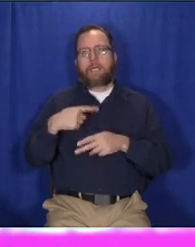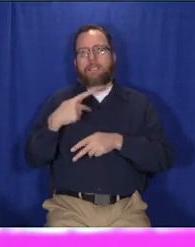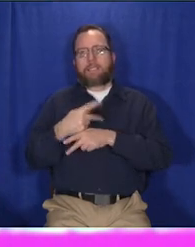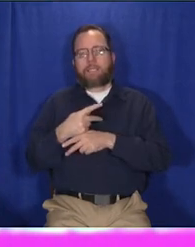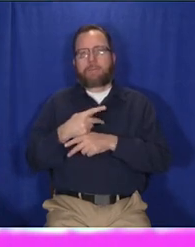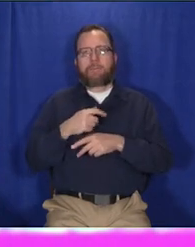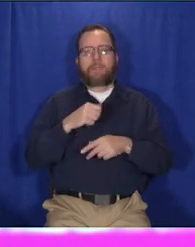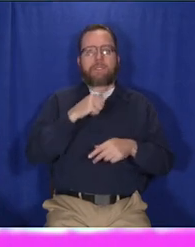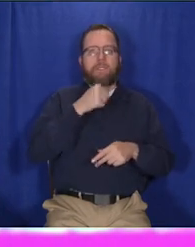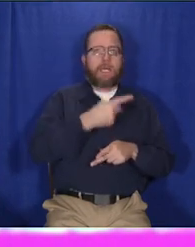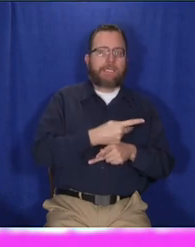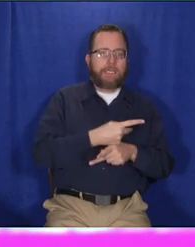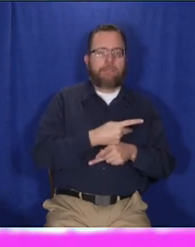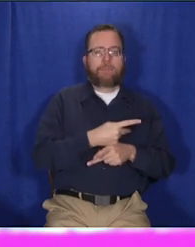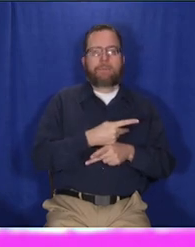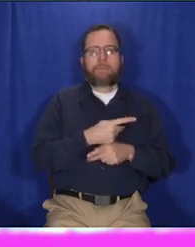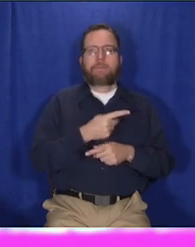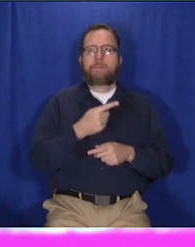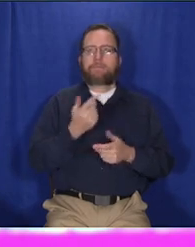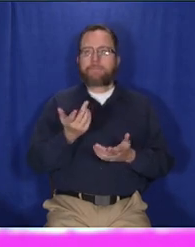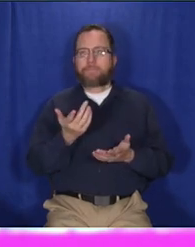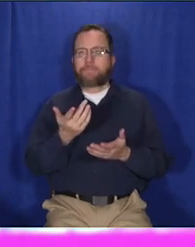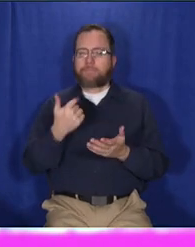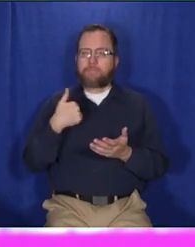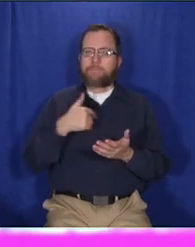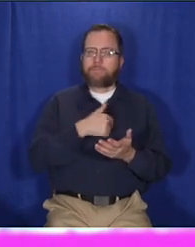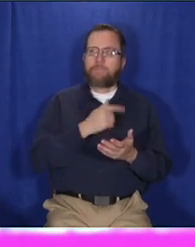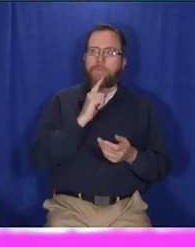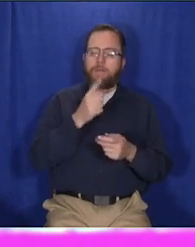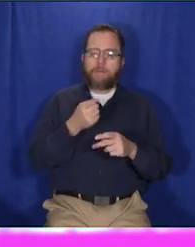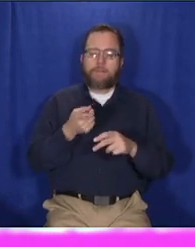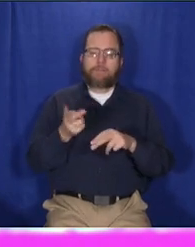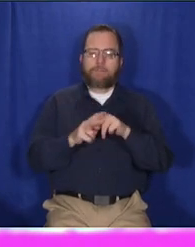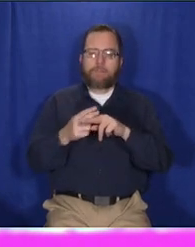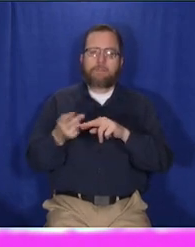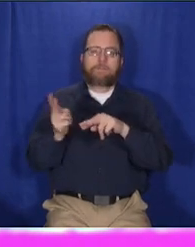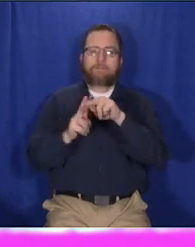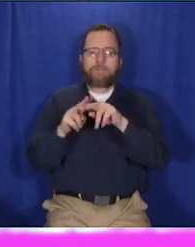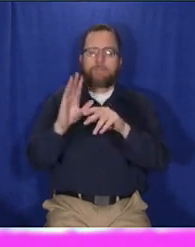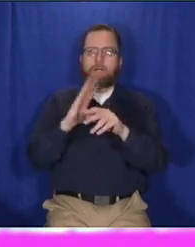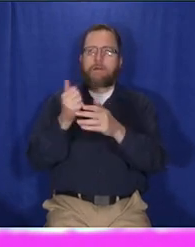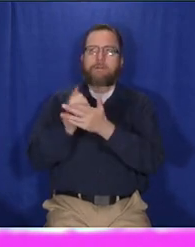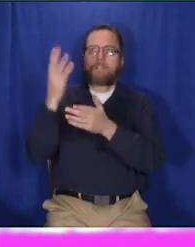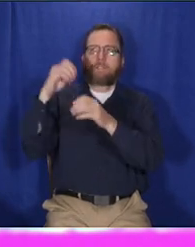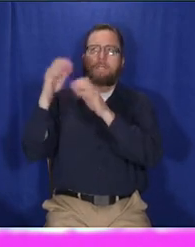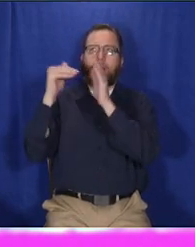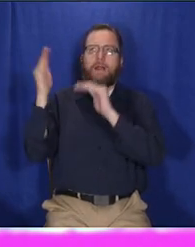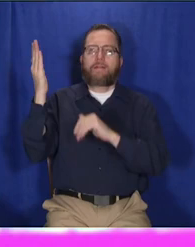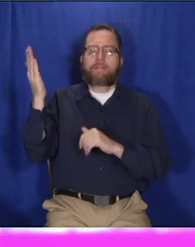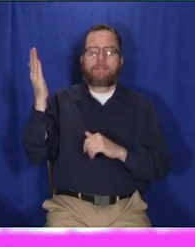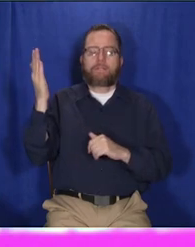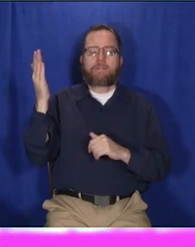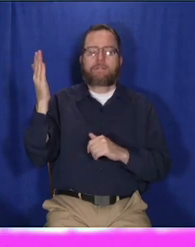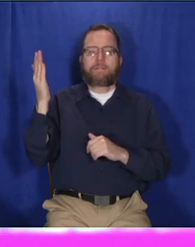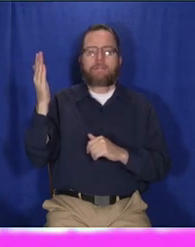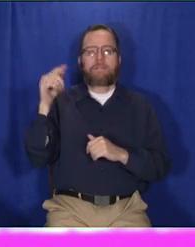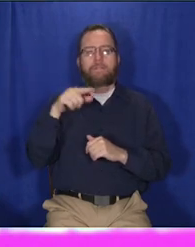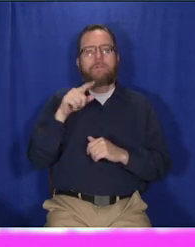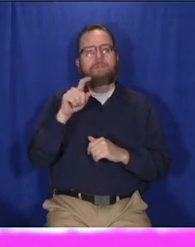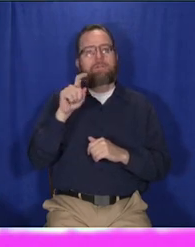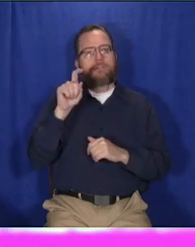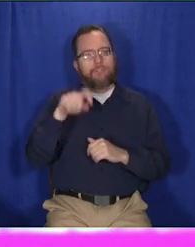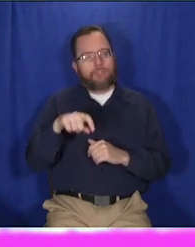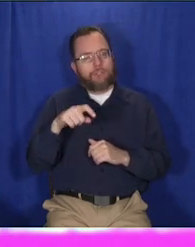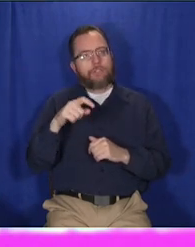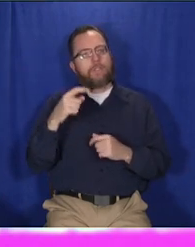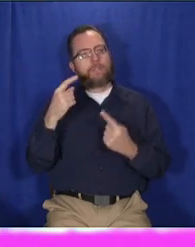that literally we are accumulating treasure in heaven, we would not just be asking, how much do I have to give? We would be asking, how much